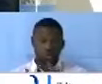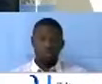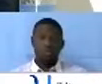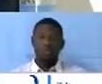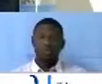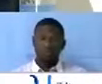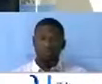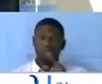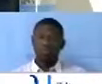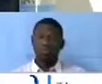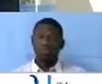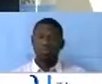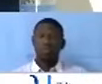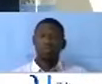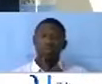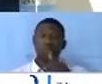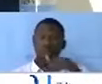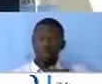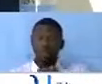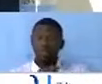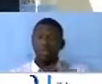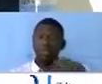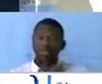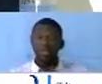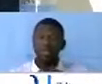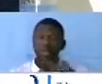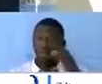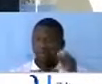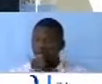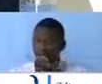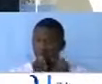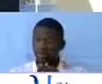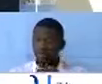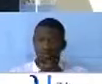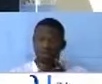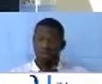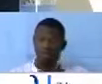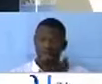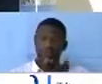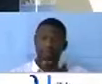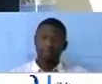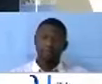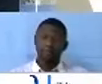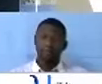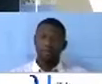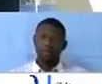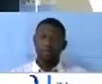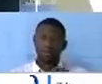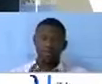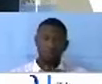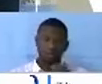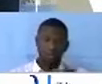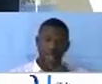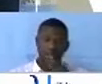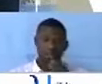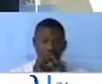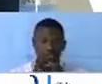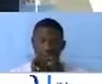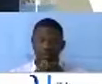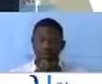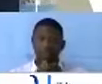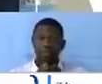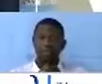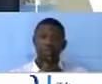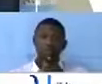in that investigation. In fact, you went on to say da xam sax continue nga di wax